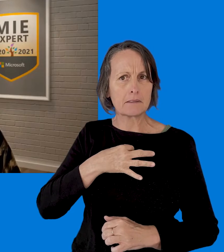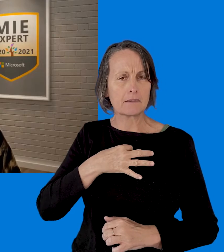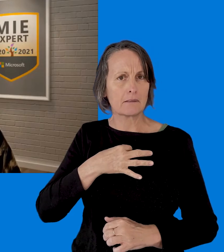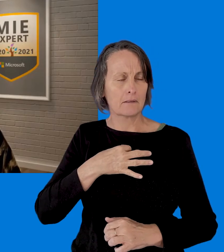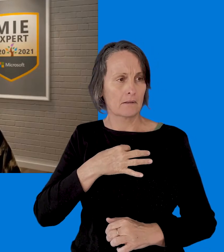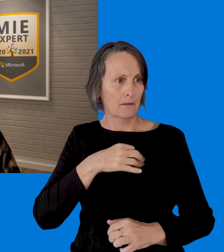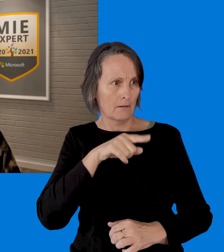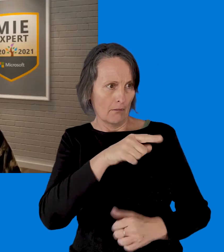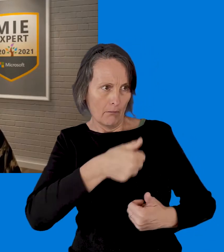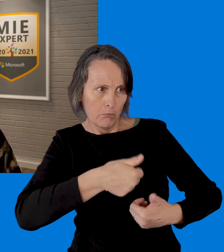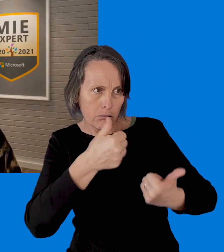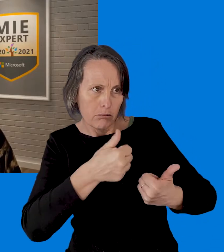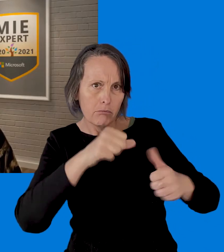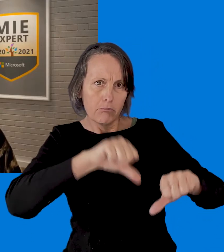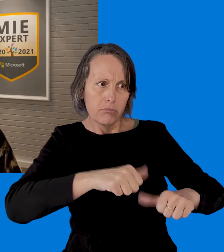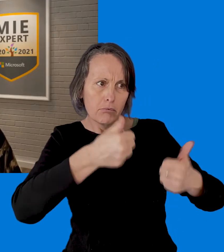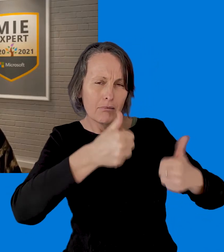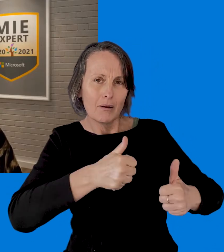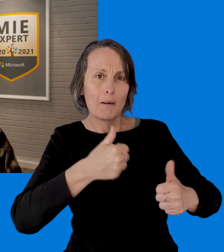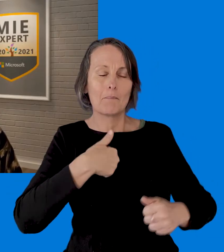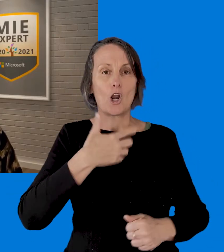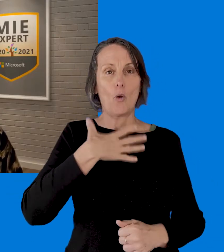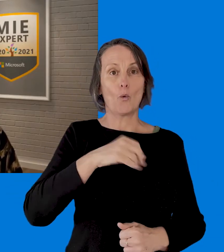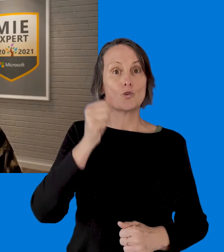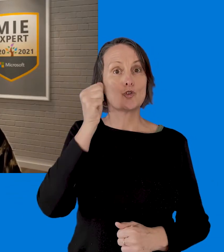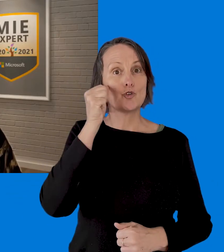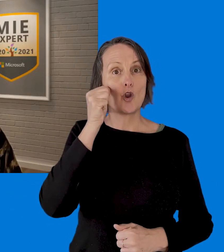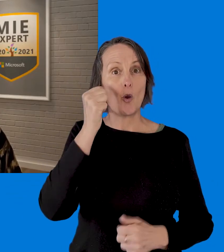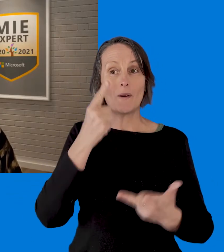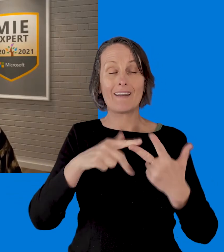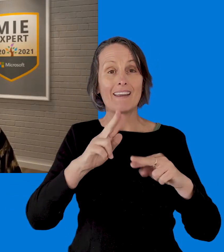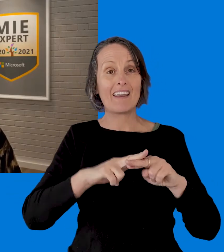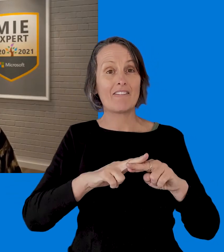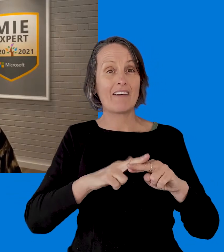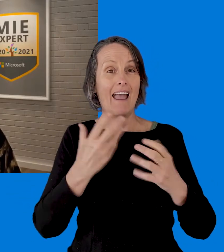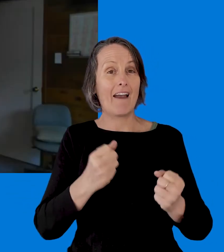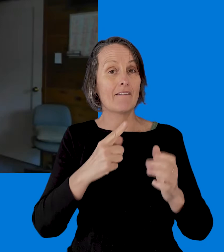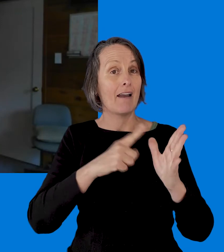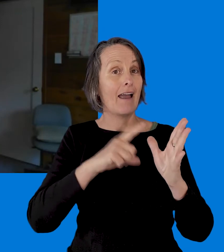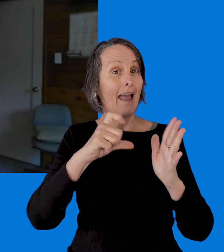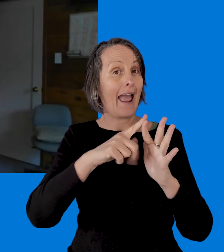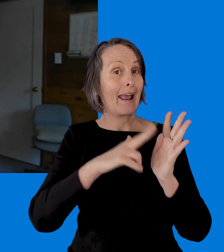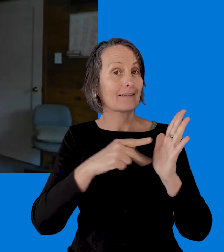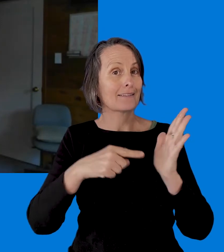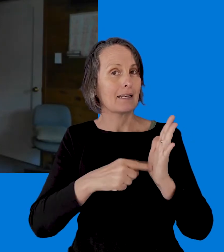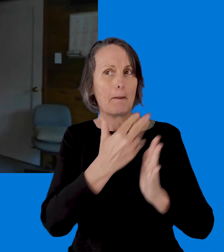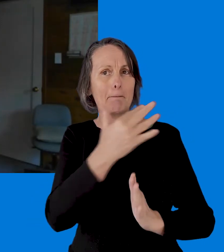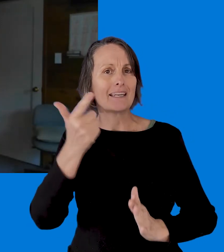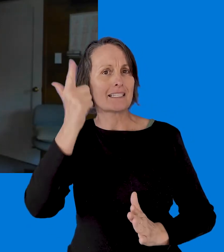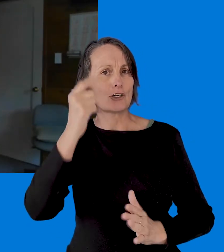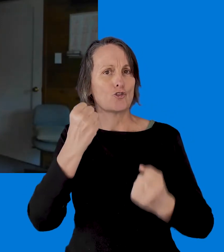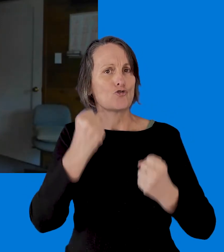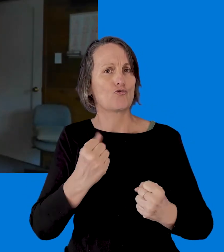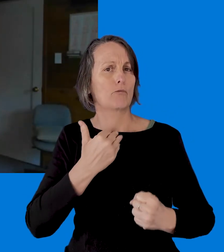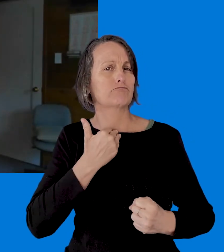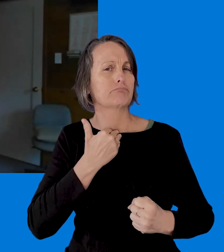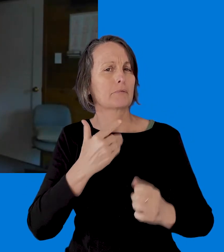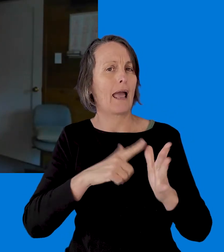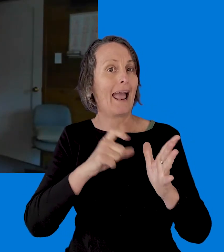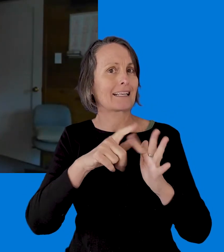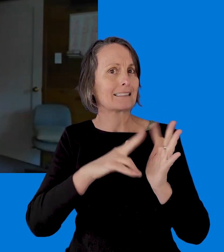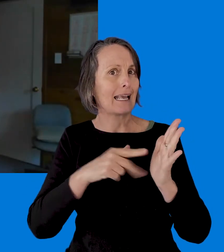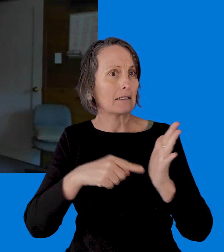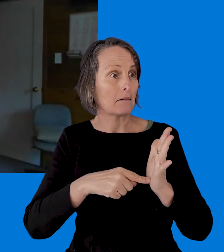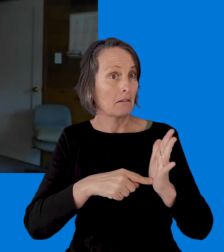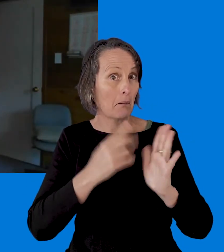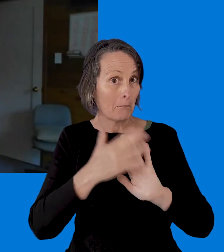effective is it with an accent? We have a lot of teachers with accents, please. Great question. So I talked a little bit